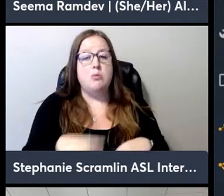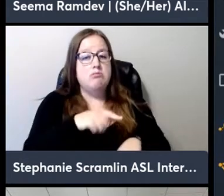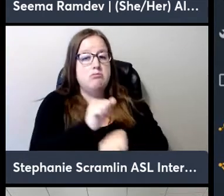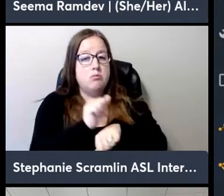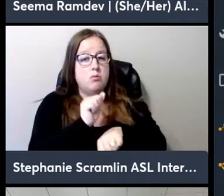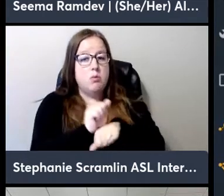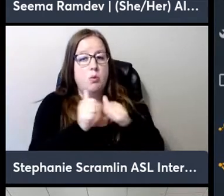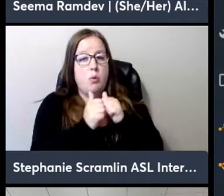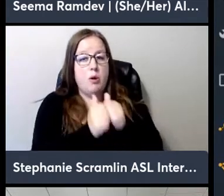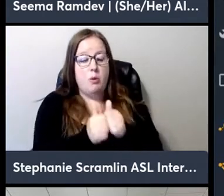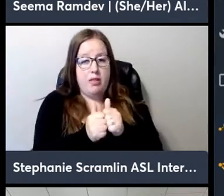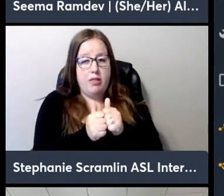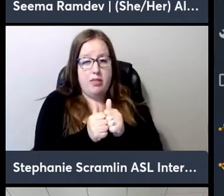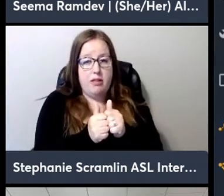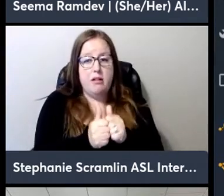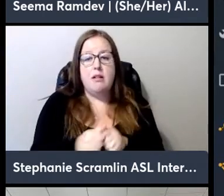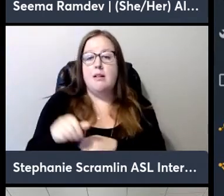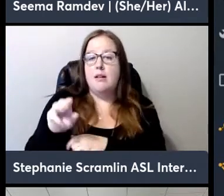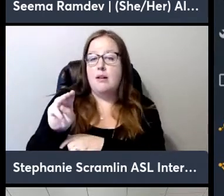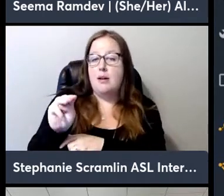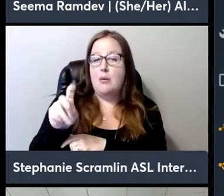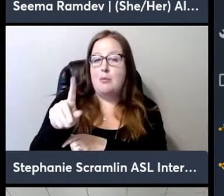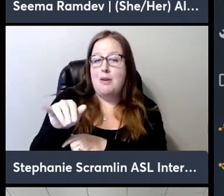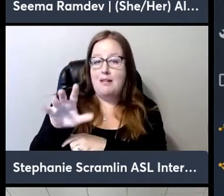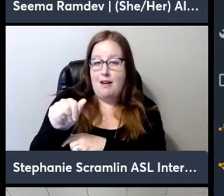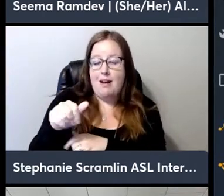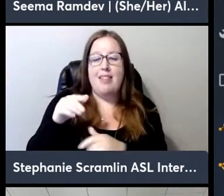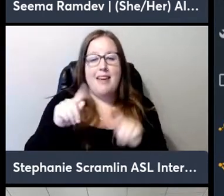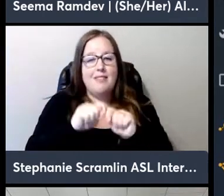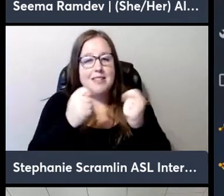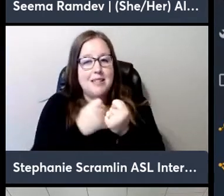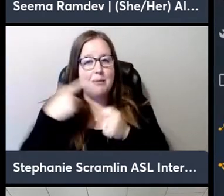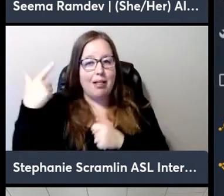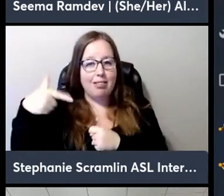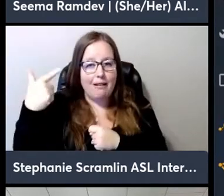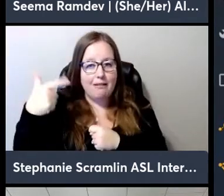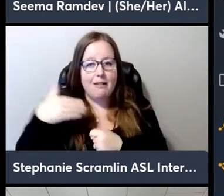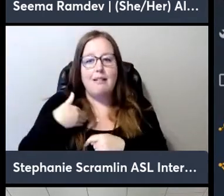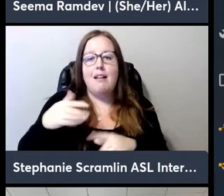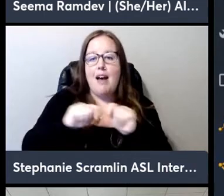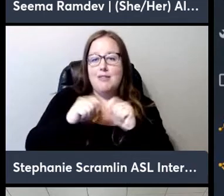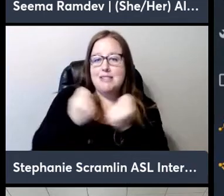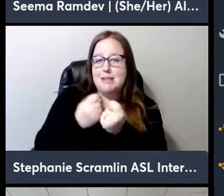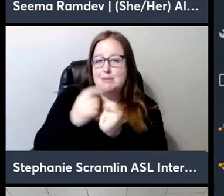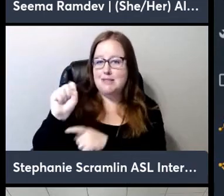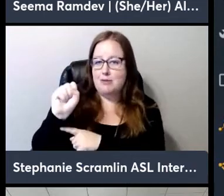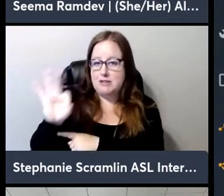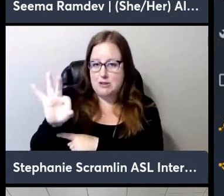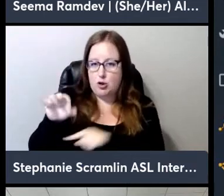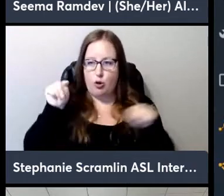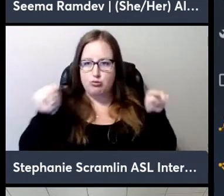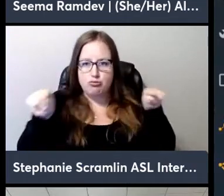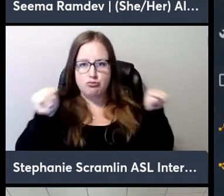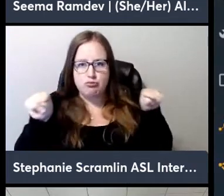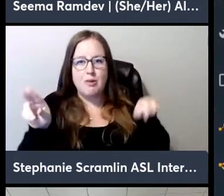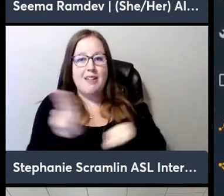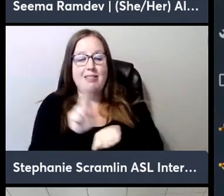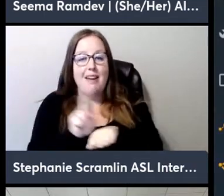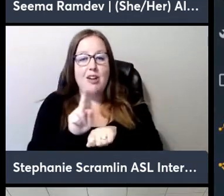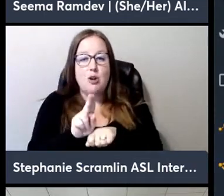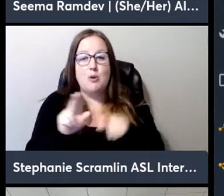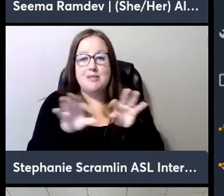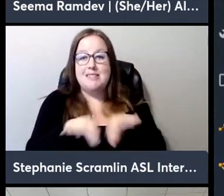with is in media. They have a team in London, they have a team in San Francisco, and they use these key value pairs and